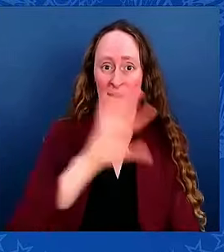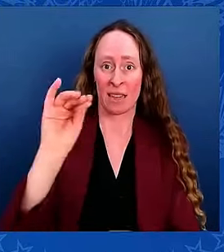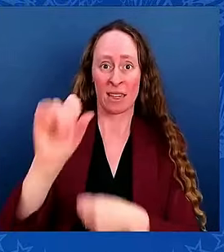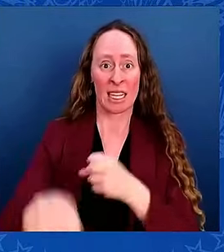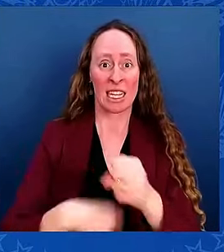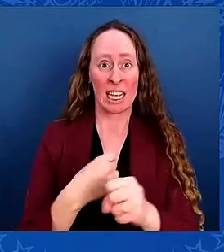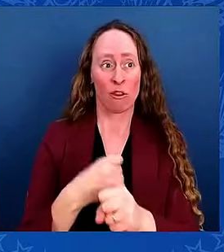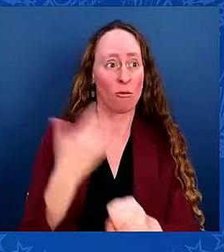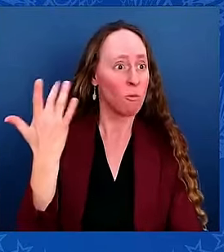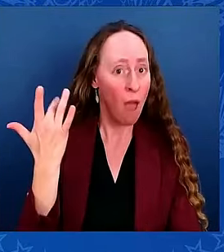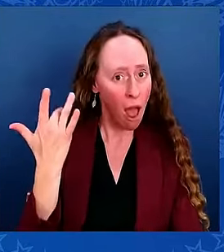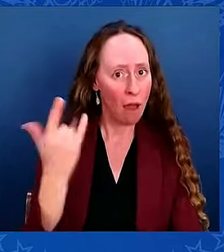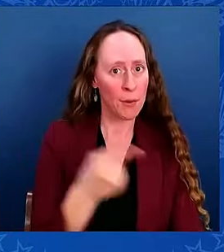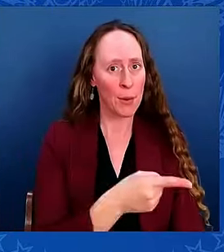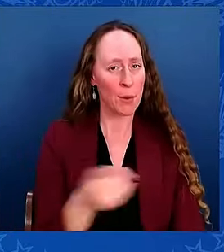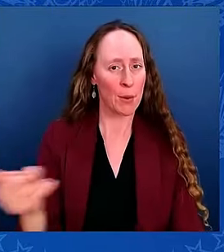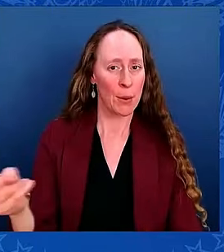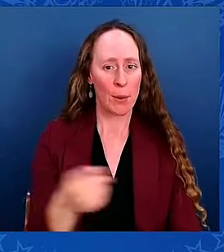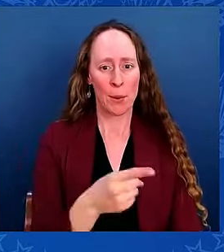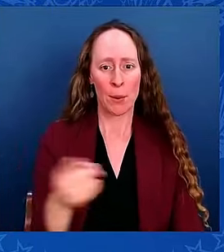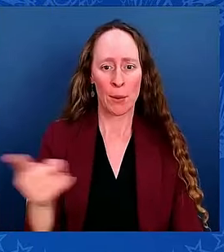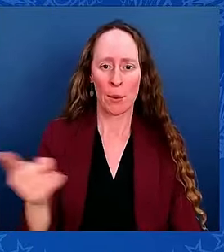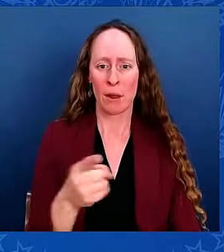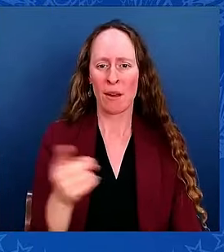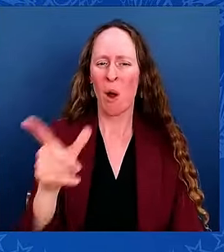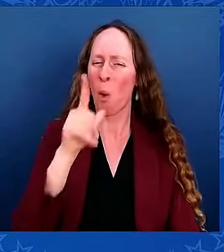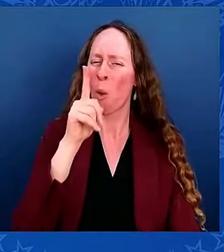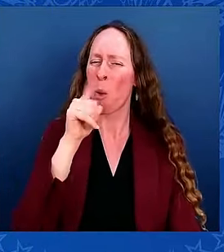be the manufacturing capital of the world? Where is that written?